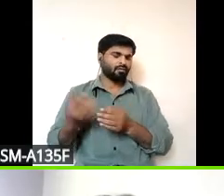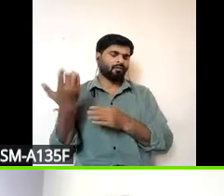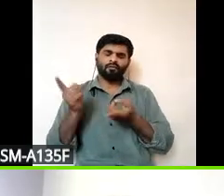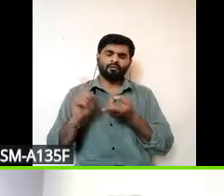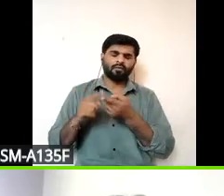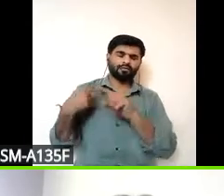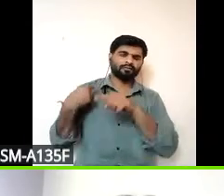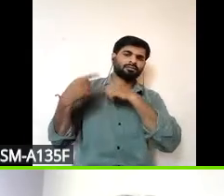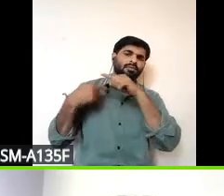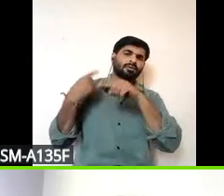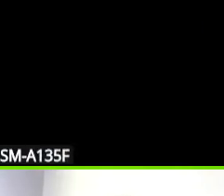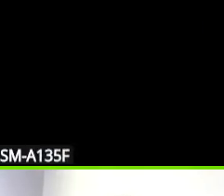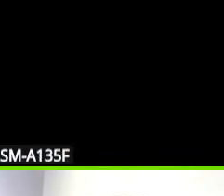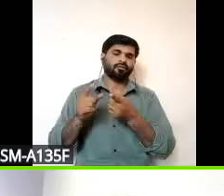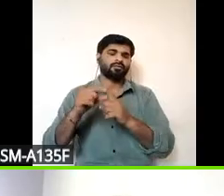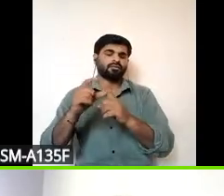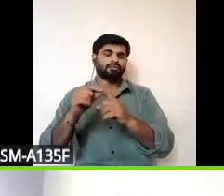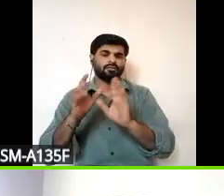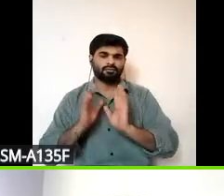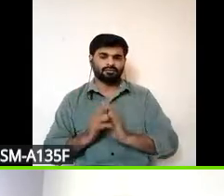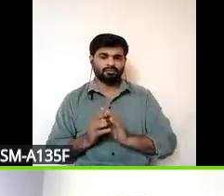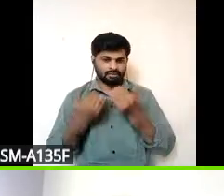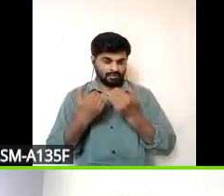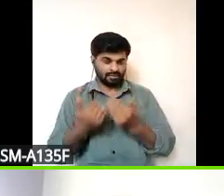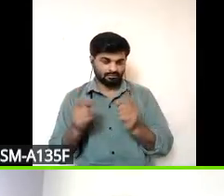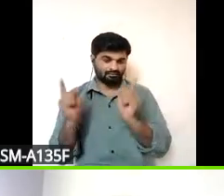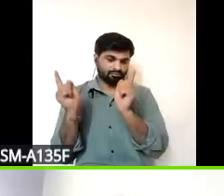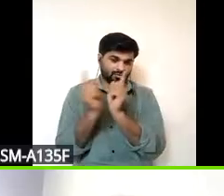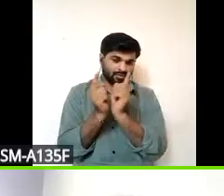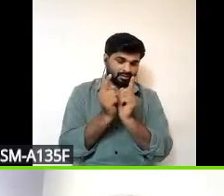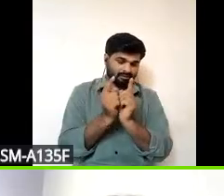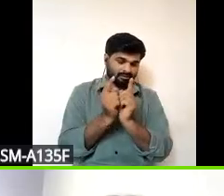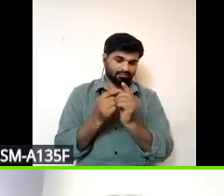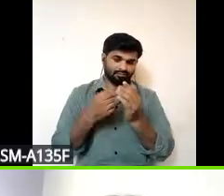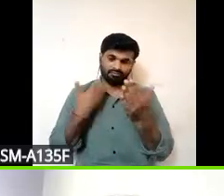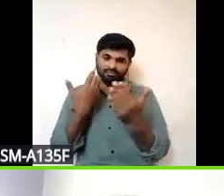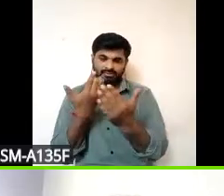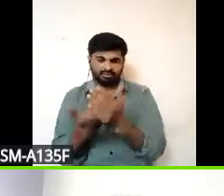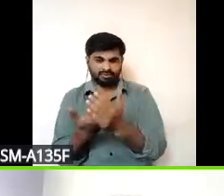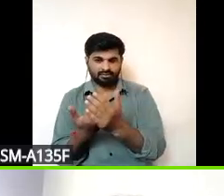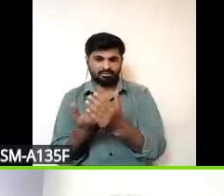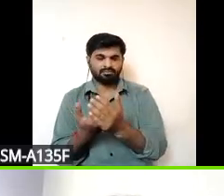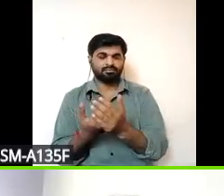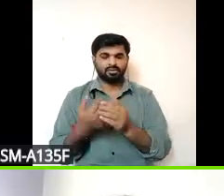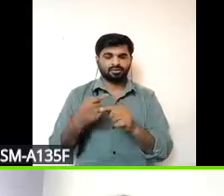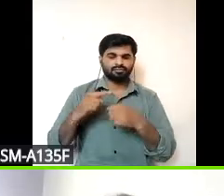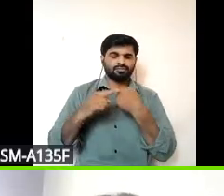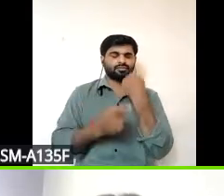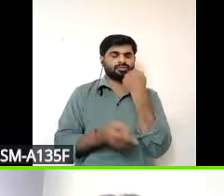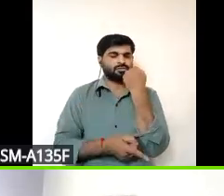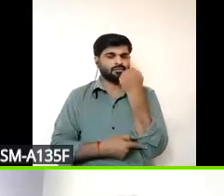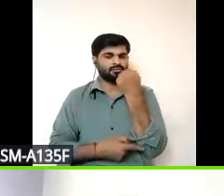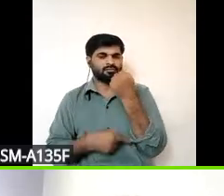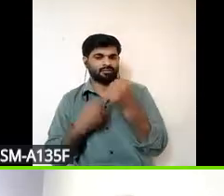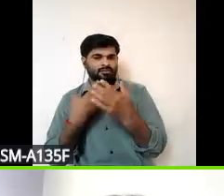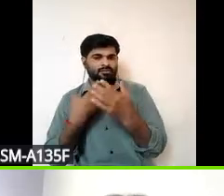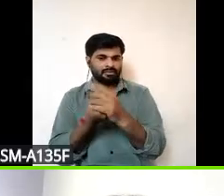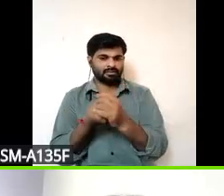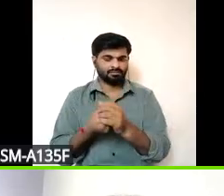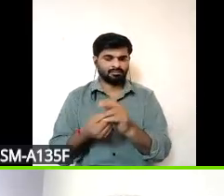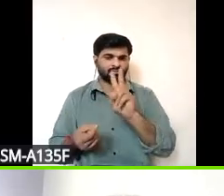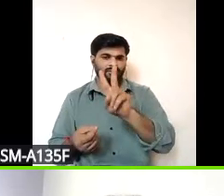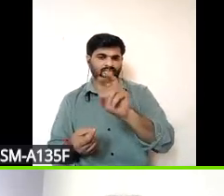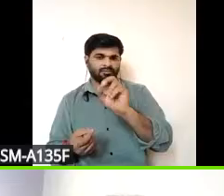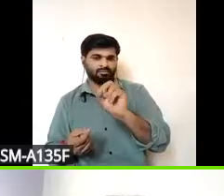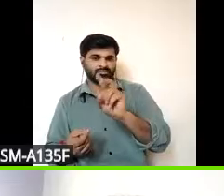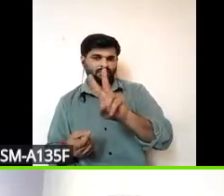do. I mean, since you were closely involved during the last census and should be the before, I mean, the 2001 as